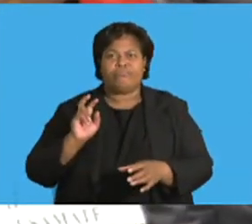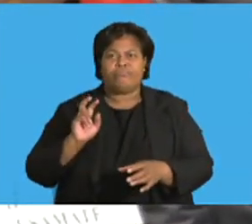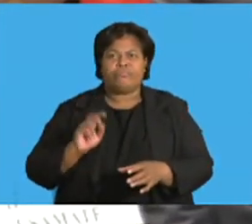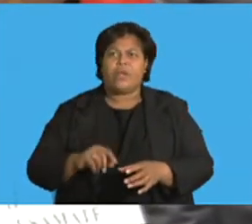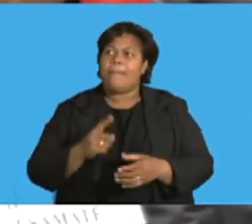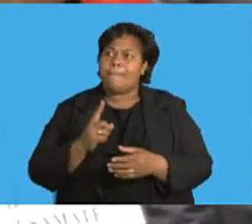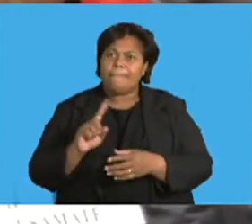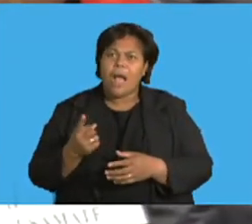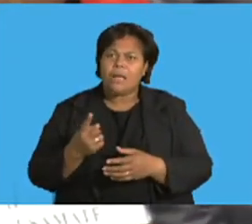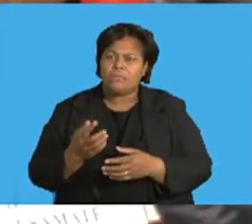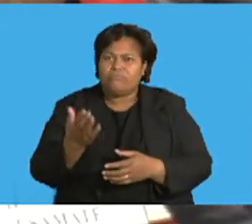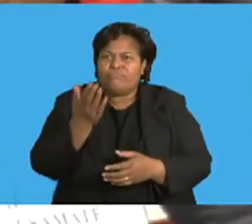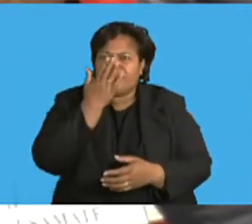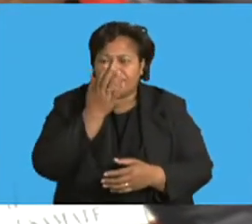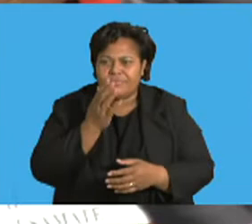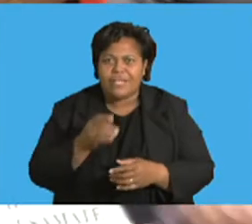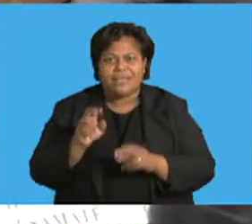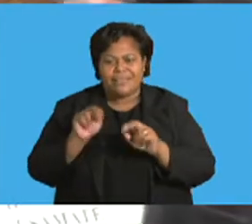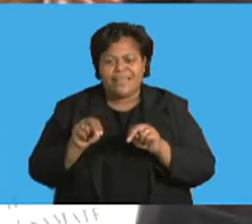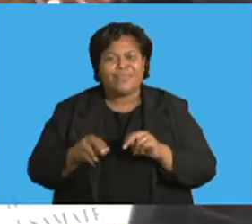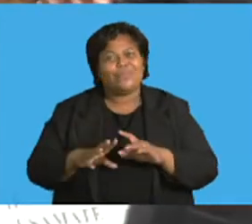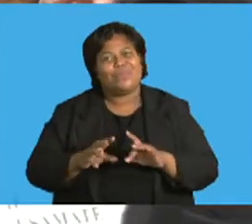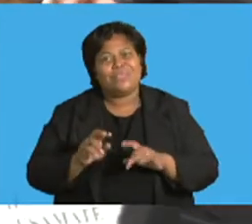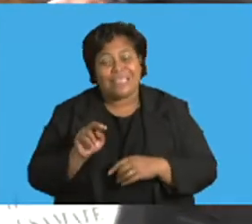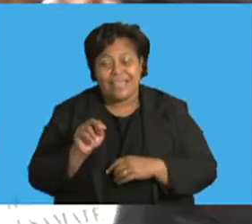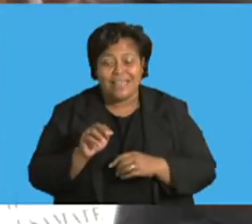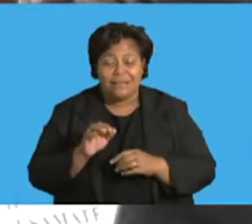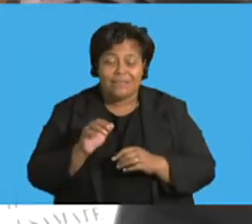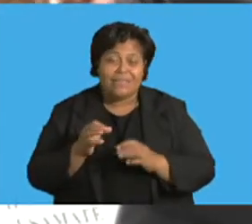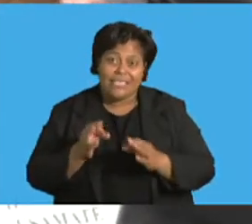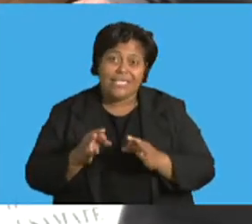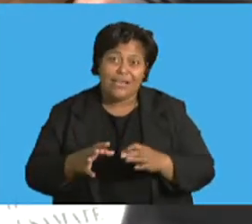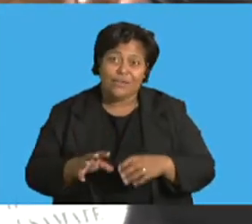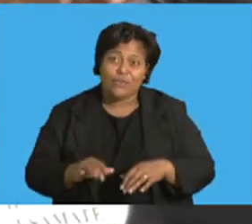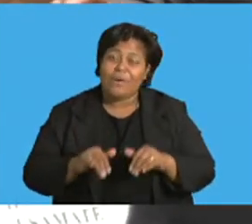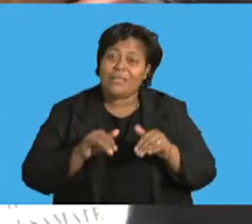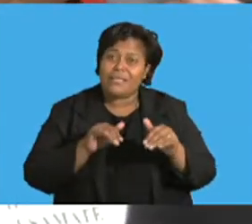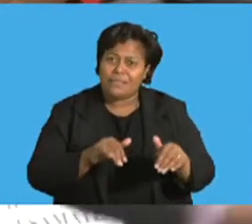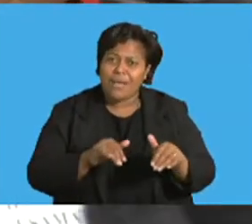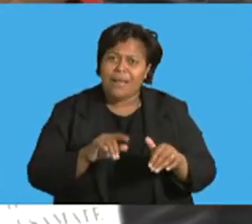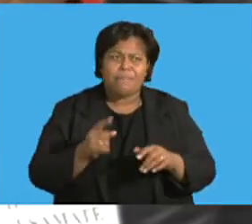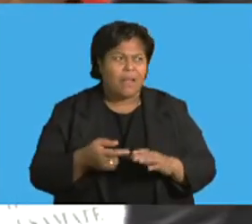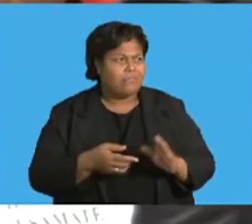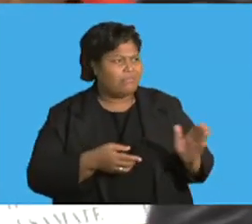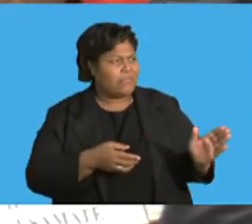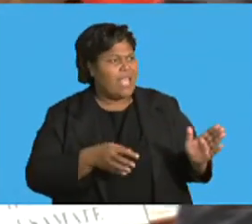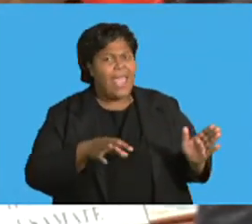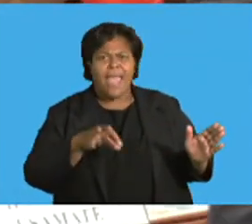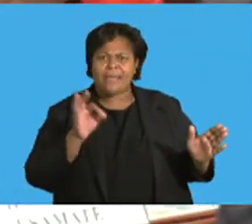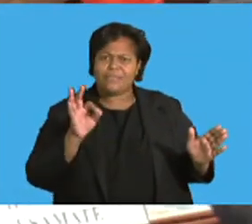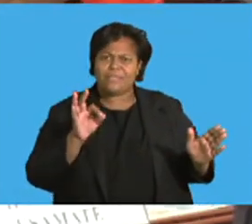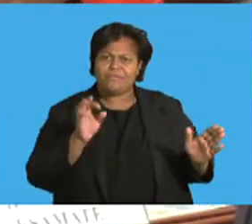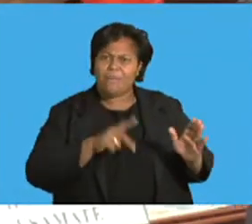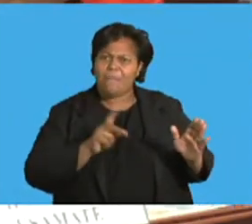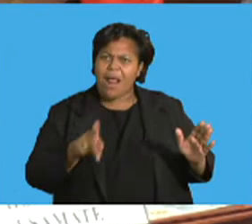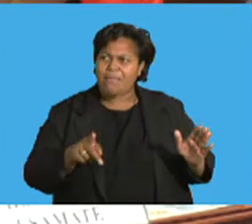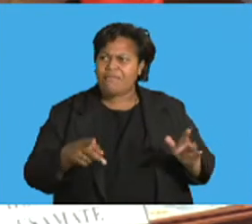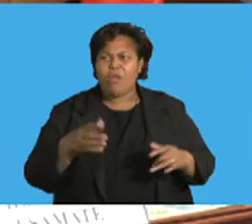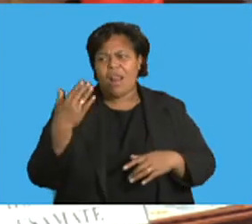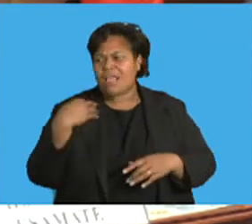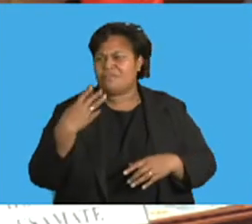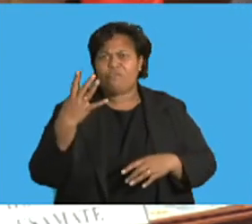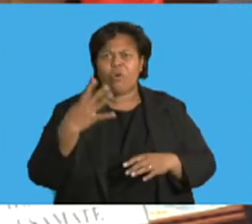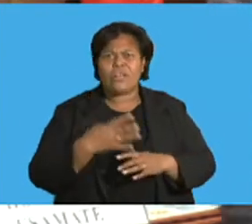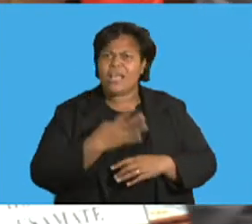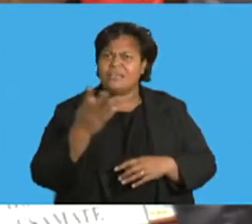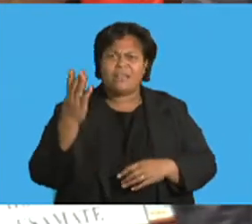participate. Yet the Honourable Biman Prasad was absent from Parliament for the last 4 days. For the last 4 days he has